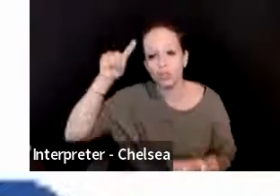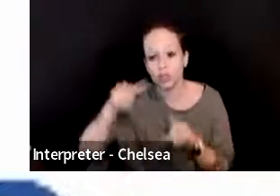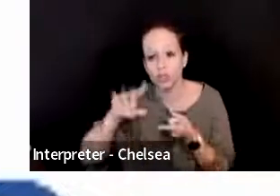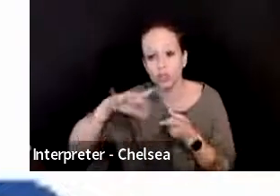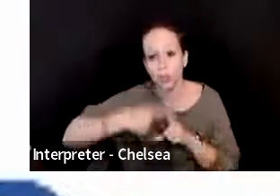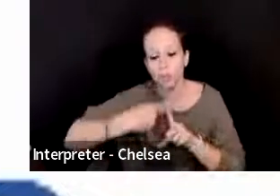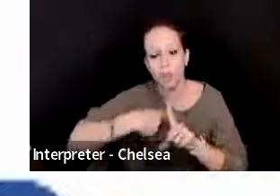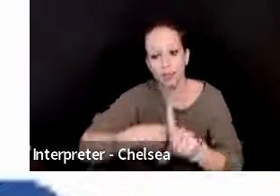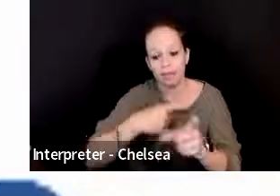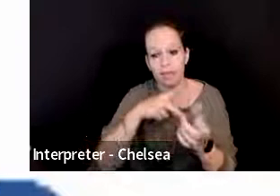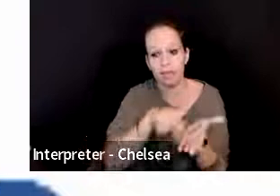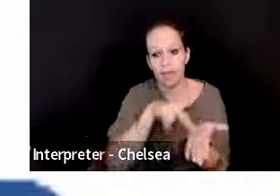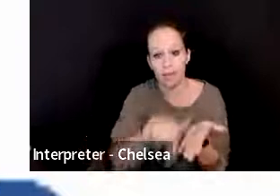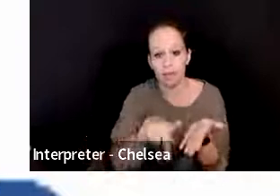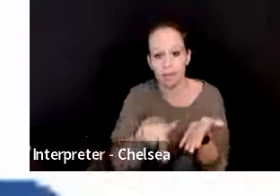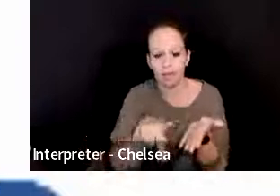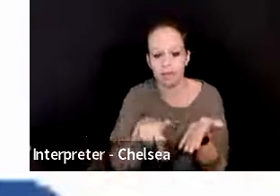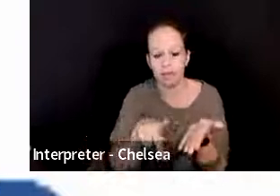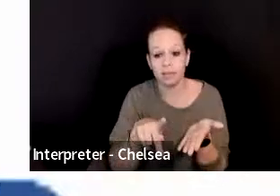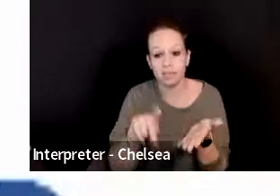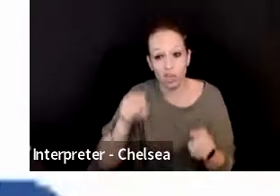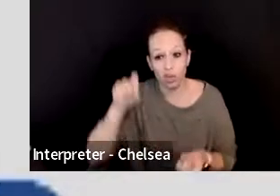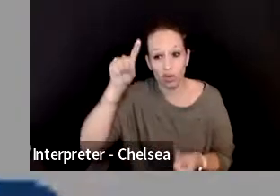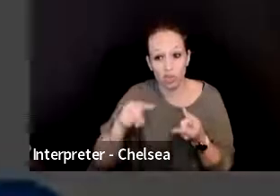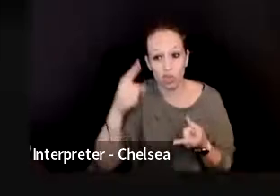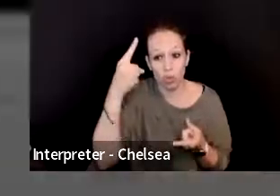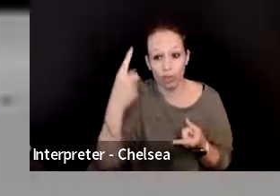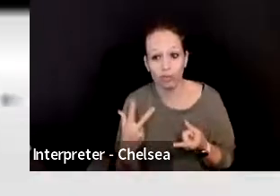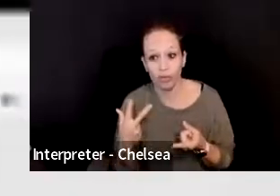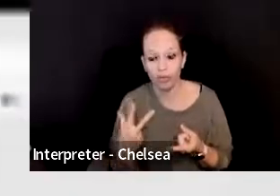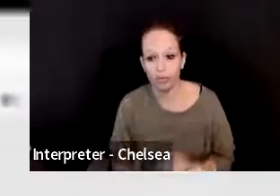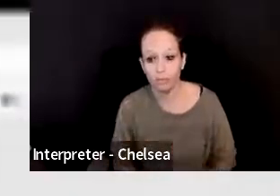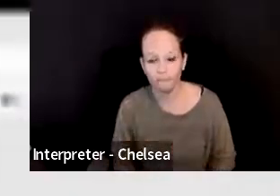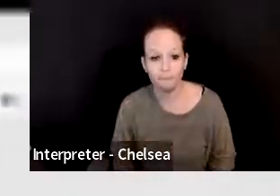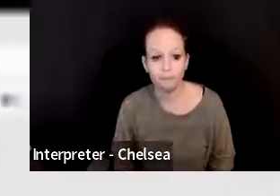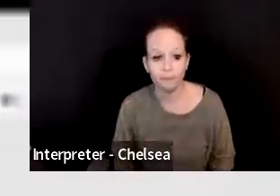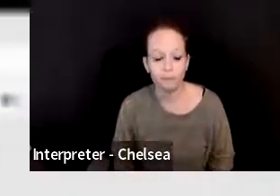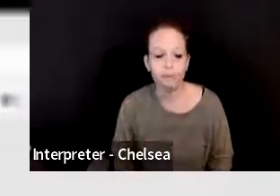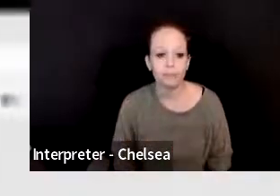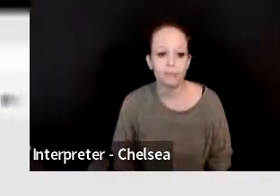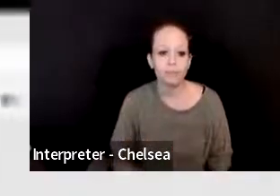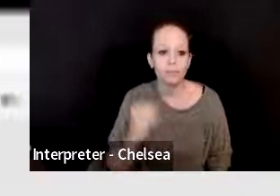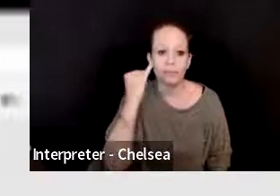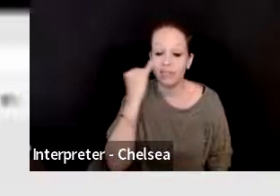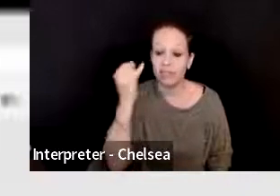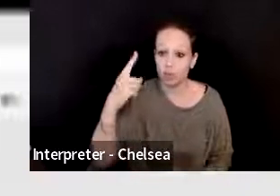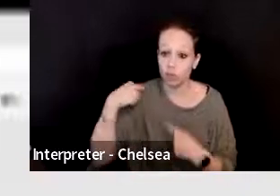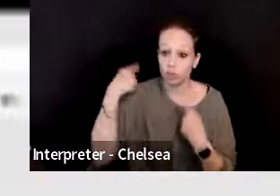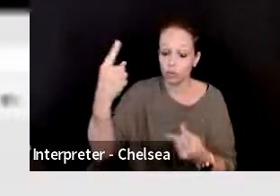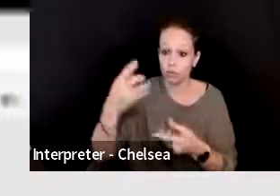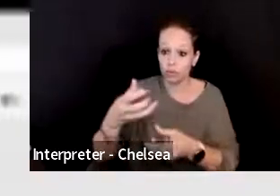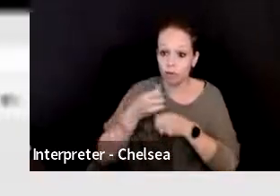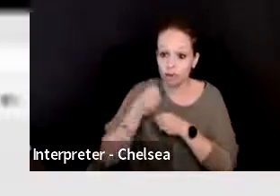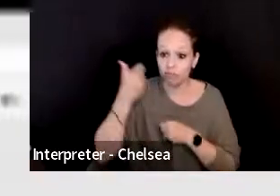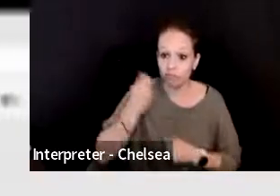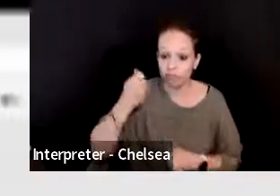by as much as 1/3 of the maximum payment. If you have been receiving SSI as a child